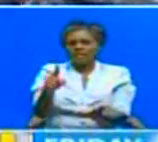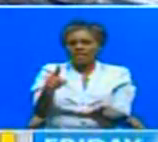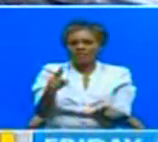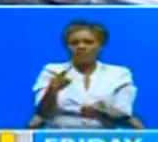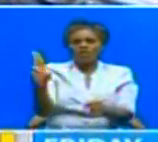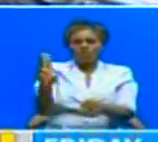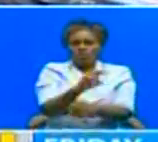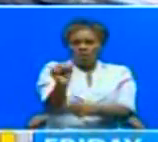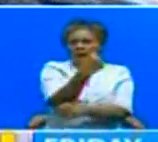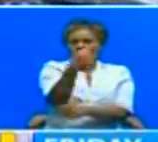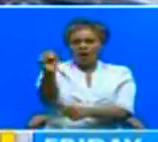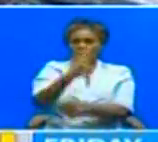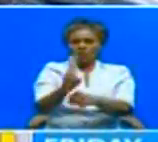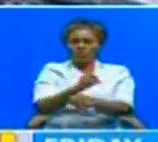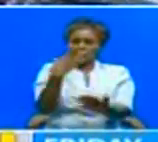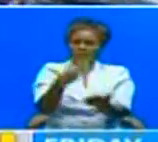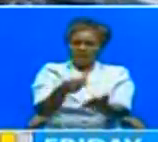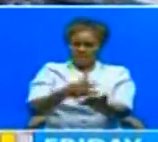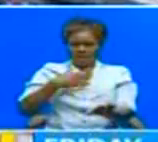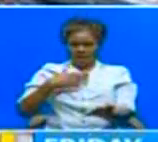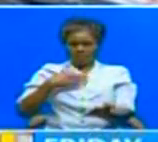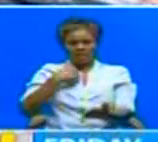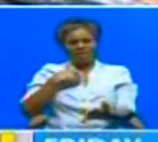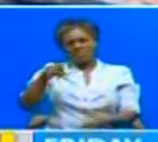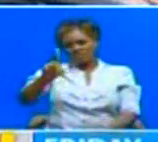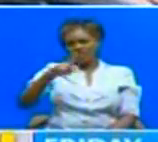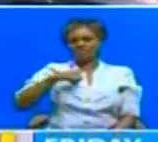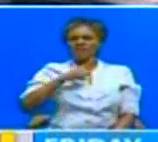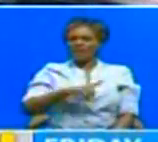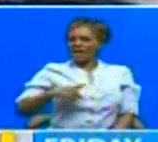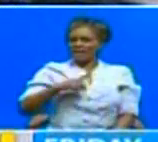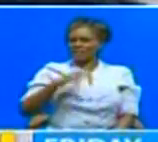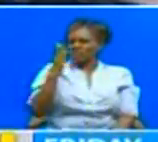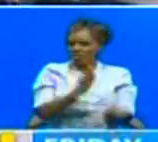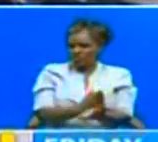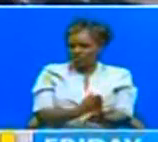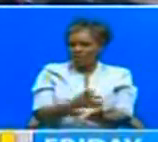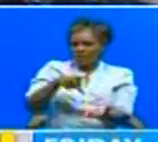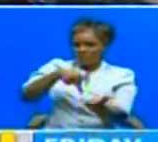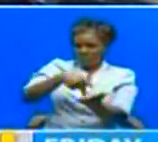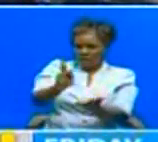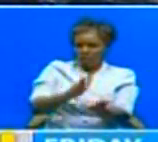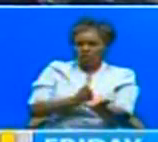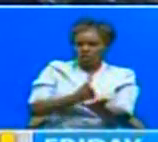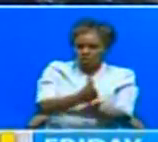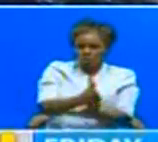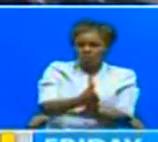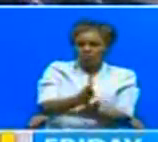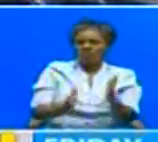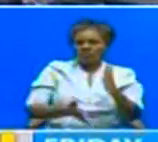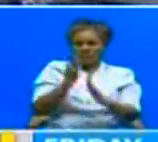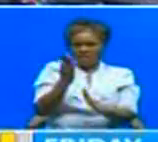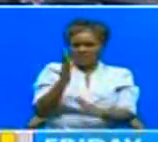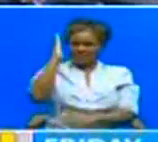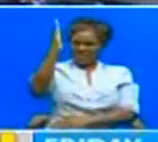our monies. With them, they are very, very, very lucky that they are paid through exchequer money. Theirs